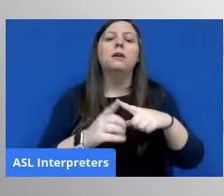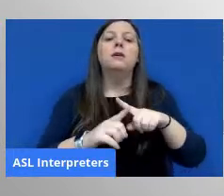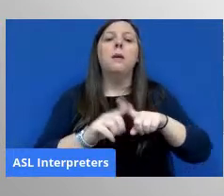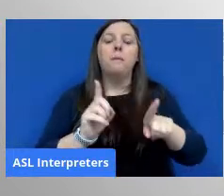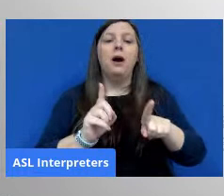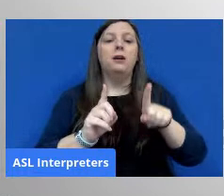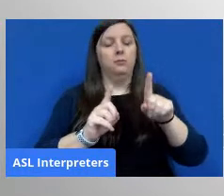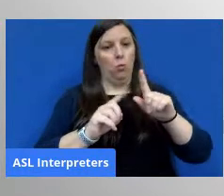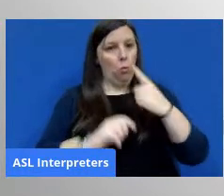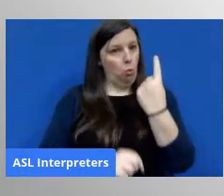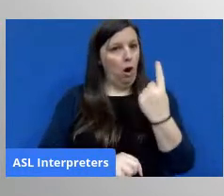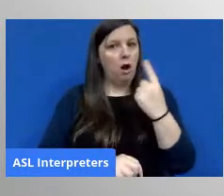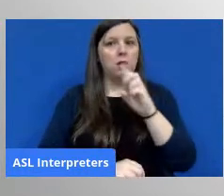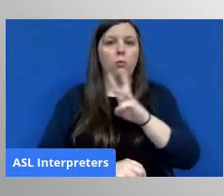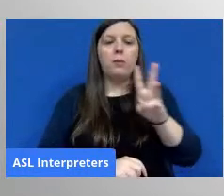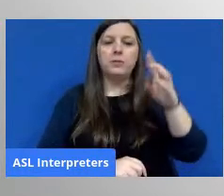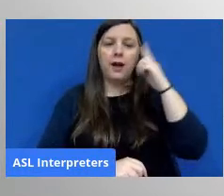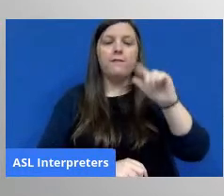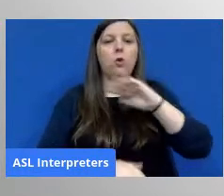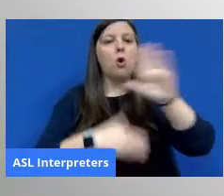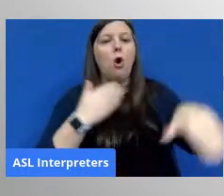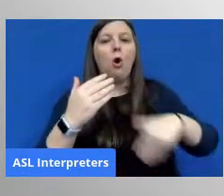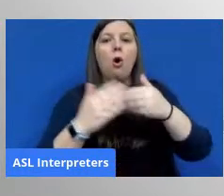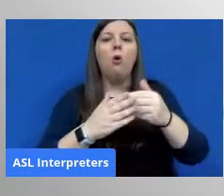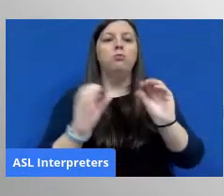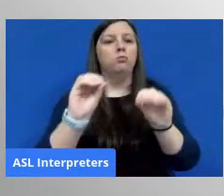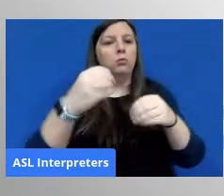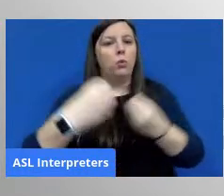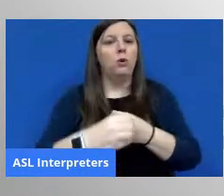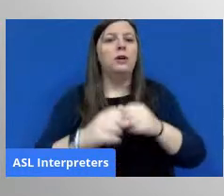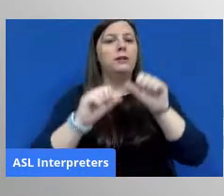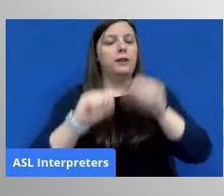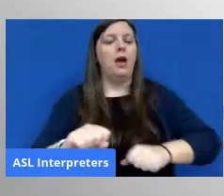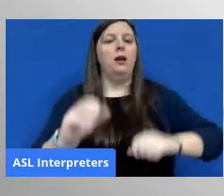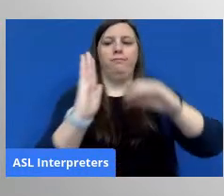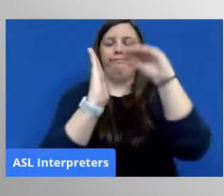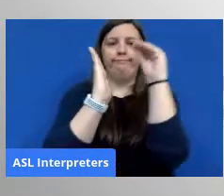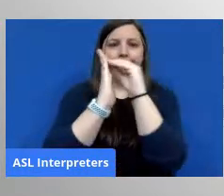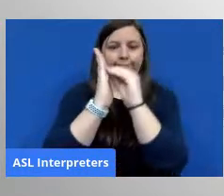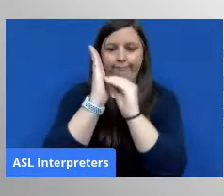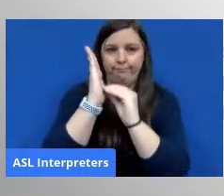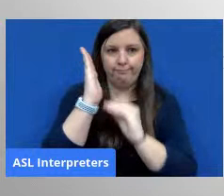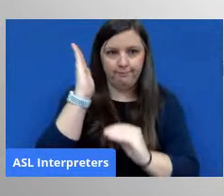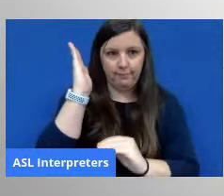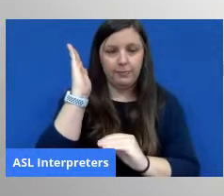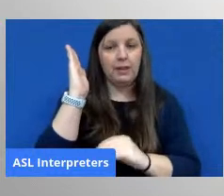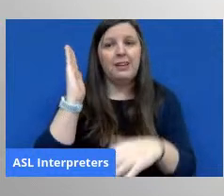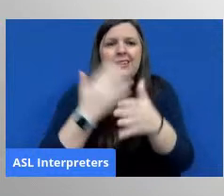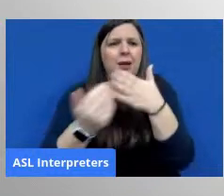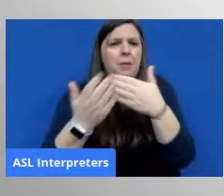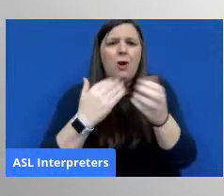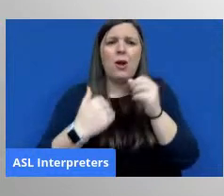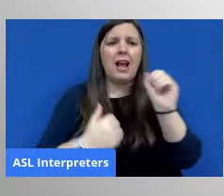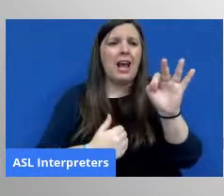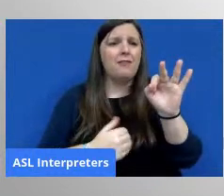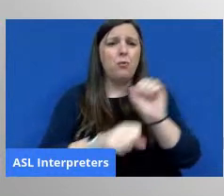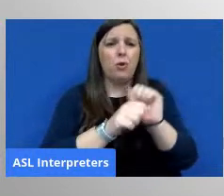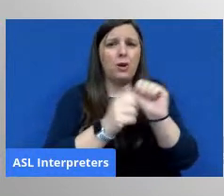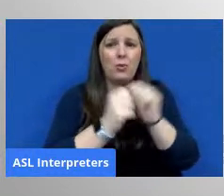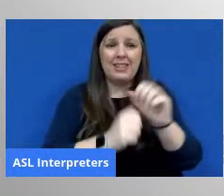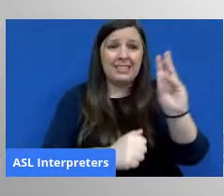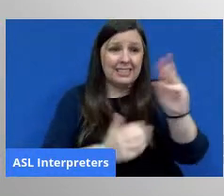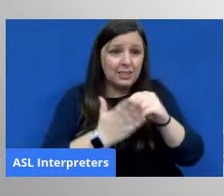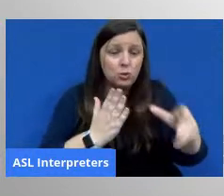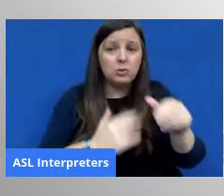into, whether they are working with 6 students or whether they're working with 600 students. I think we